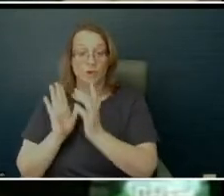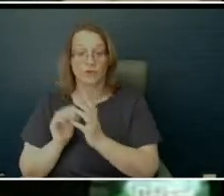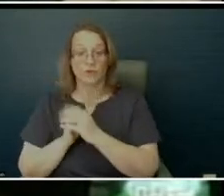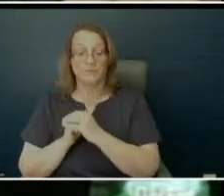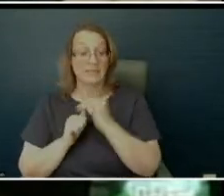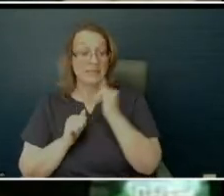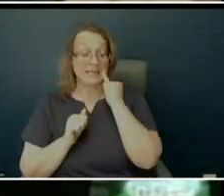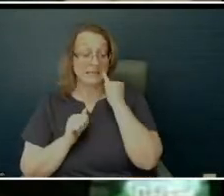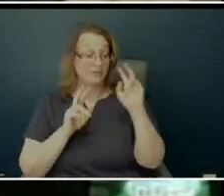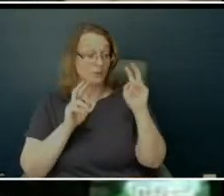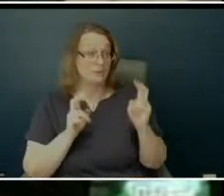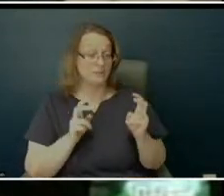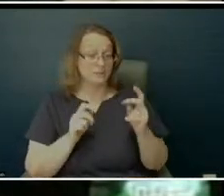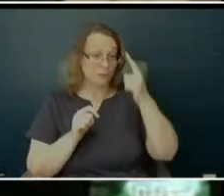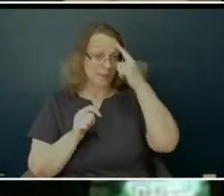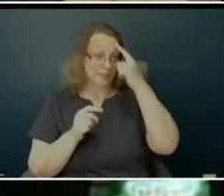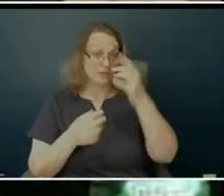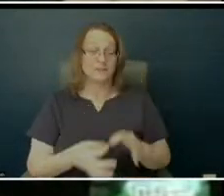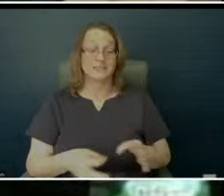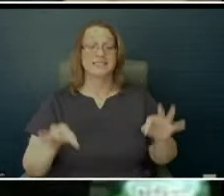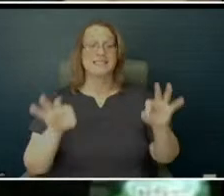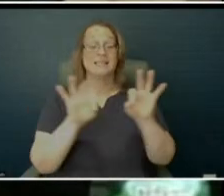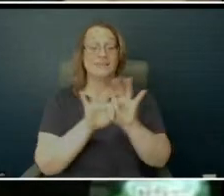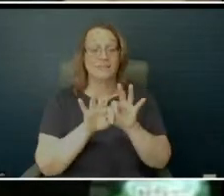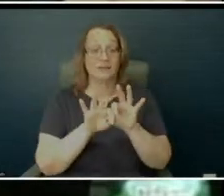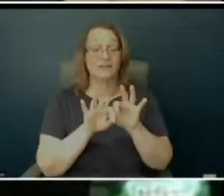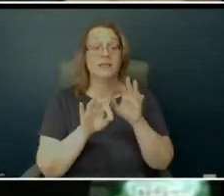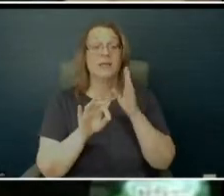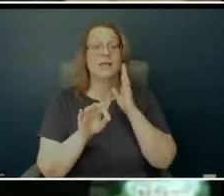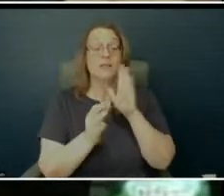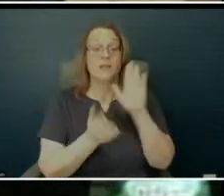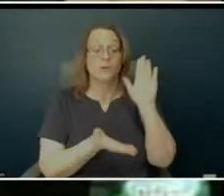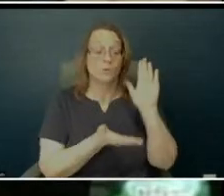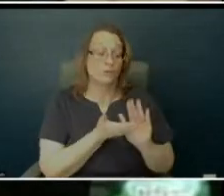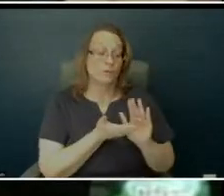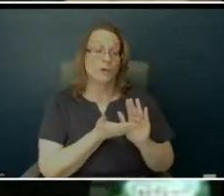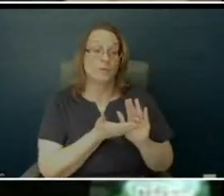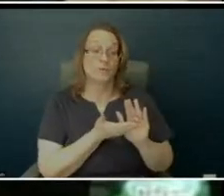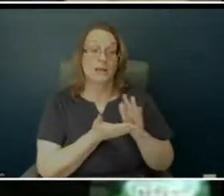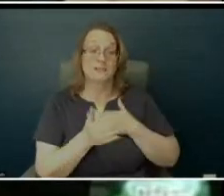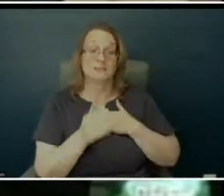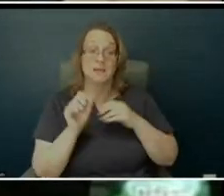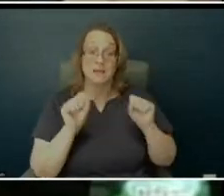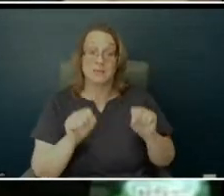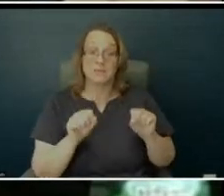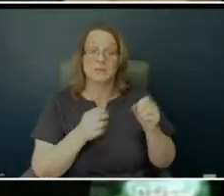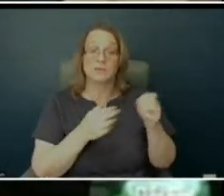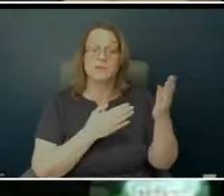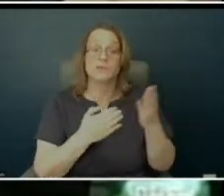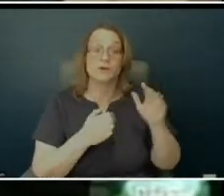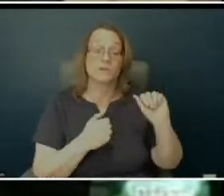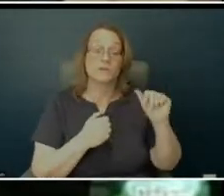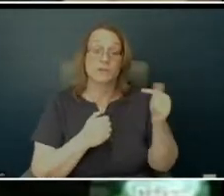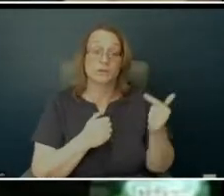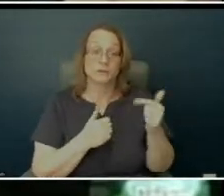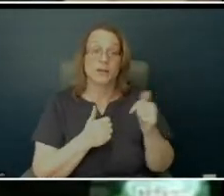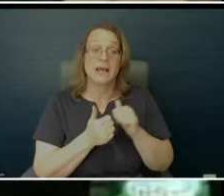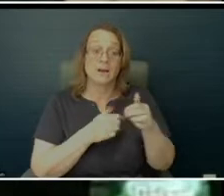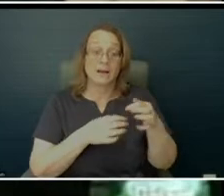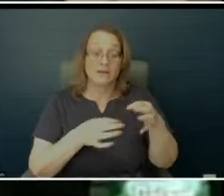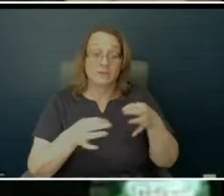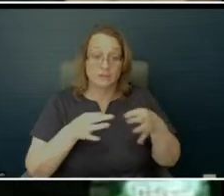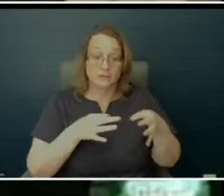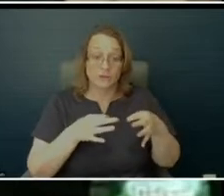that significant that would compromise my ability to serve as attorney general in the way that I have described, that as the people's